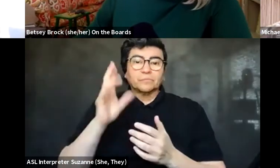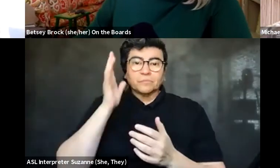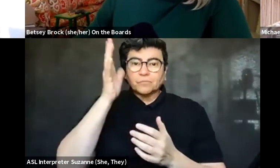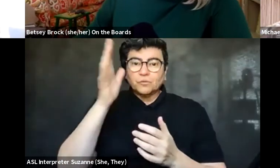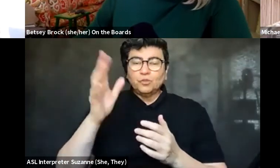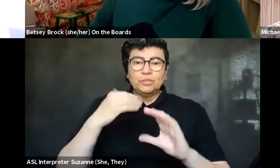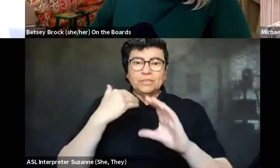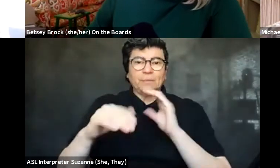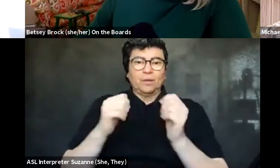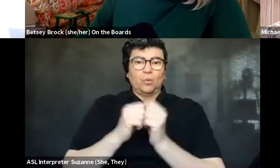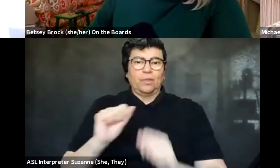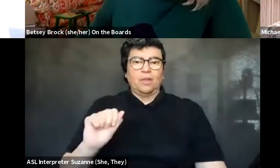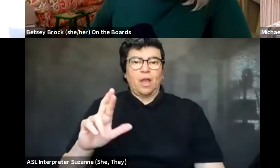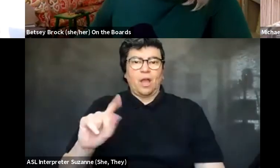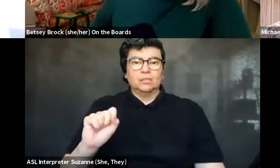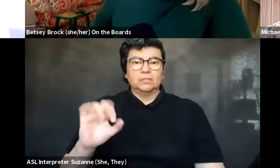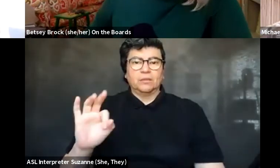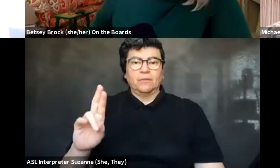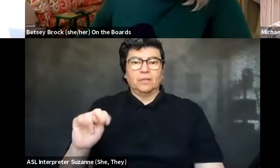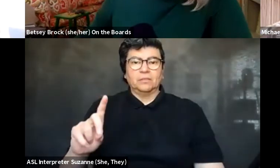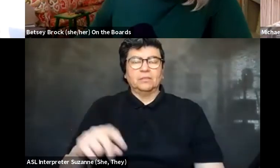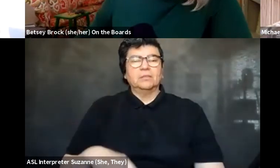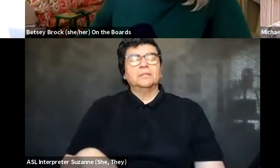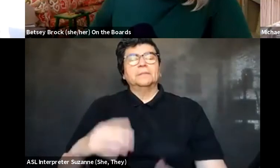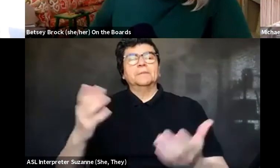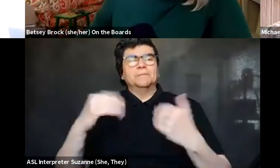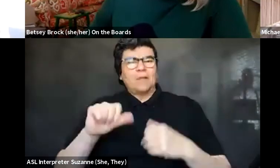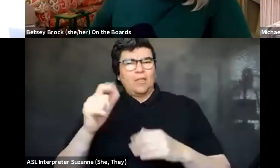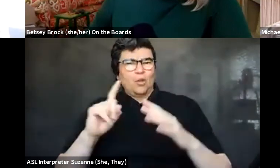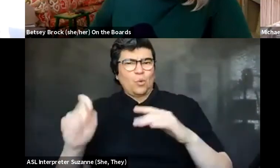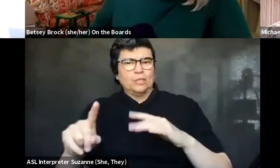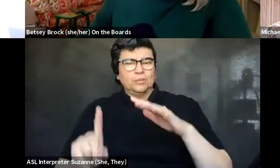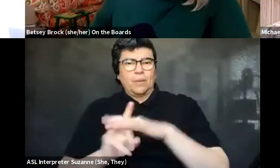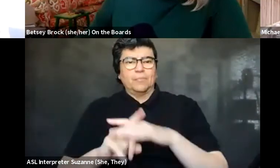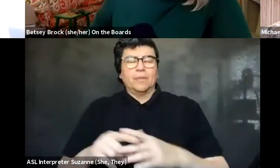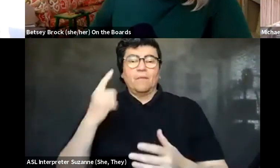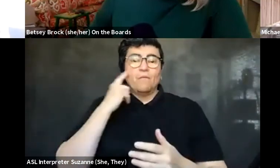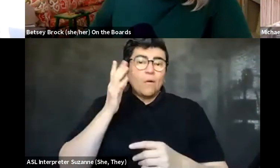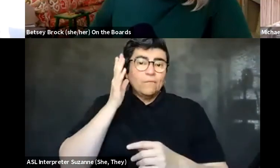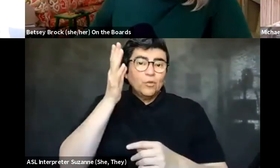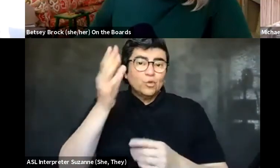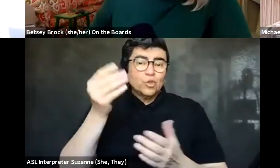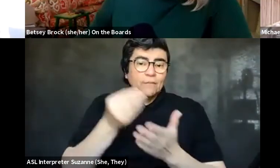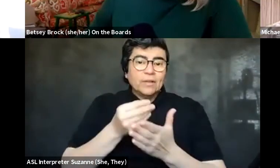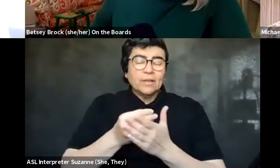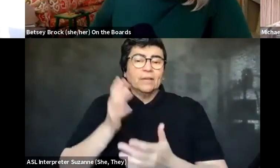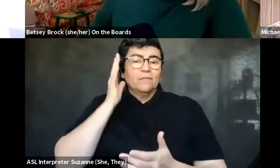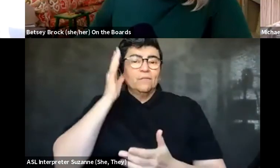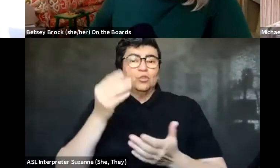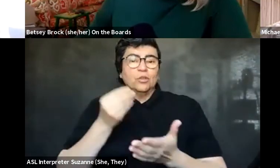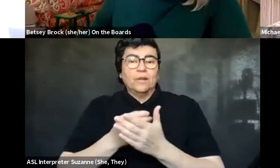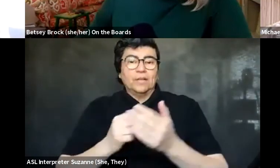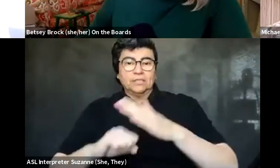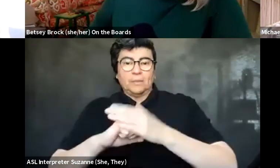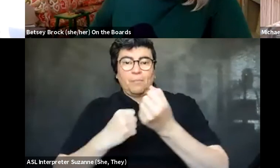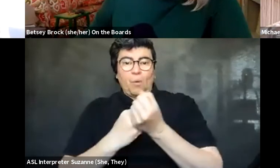popped up, part of what is essential in terms of future funding and future funding support for the sector